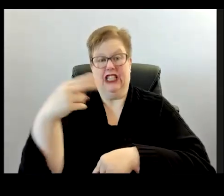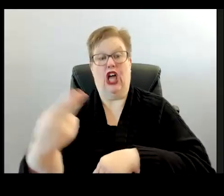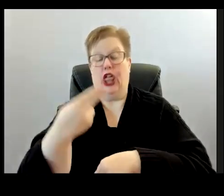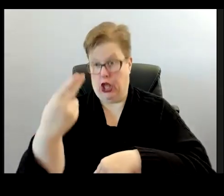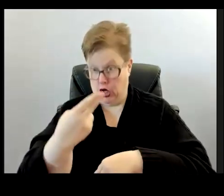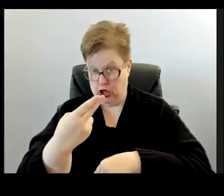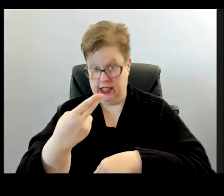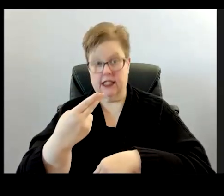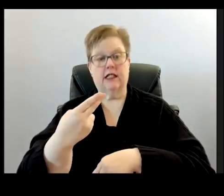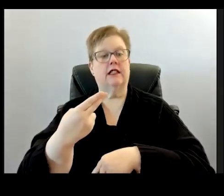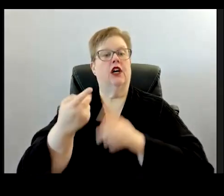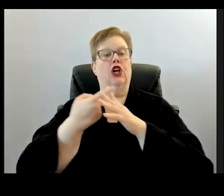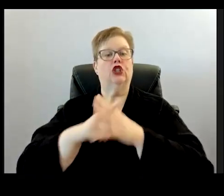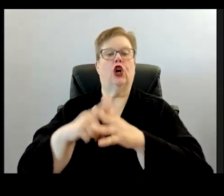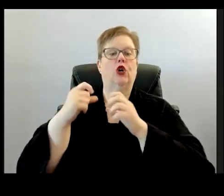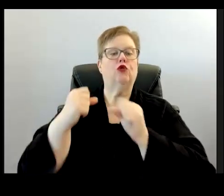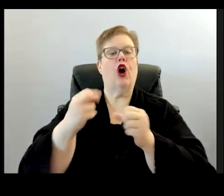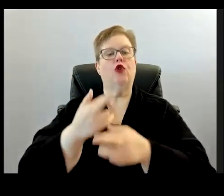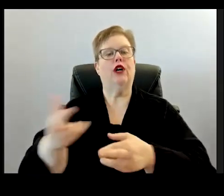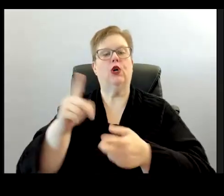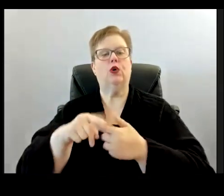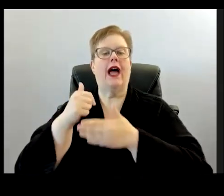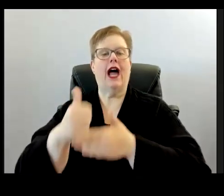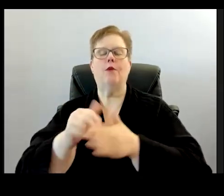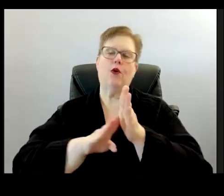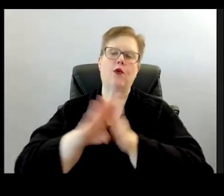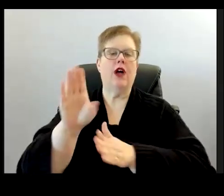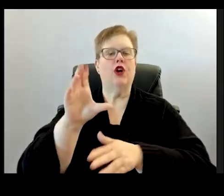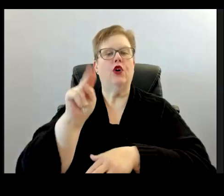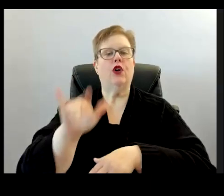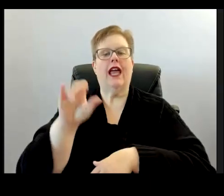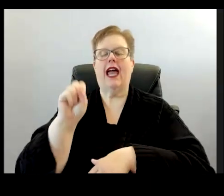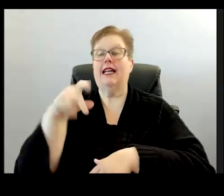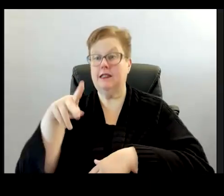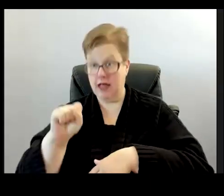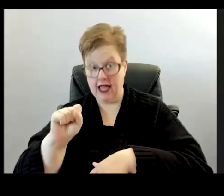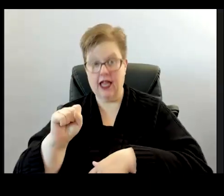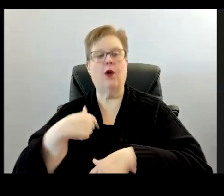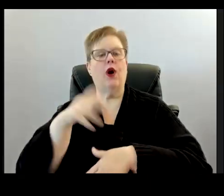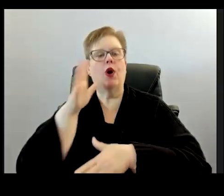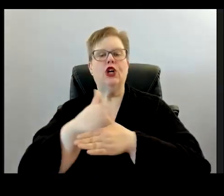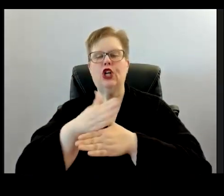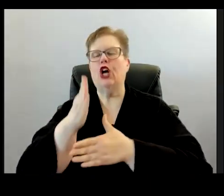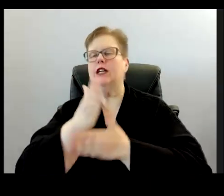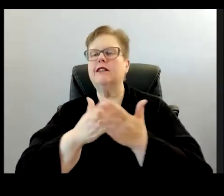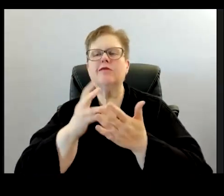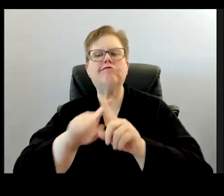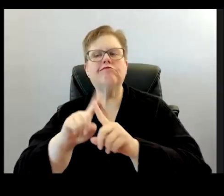Thursday. Start Strong Resources to Help You Thrive at CUNY SPS, where we will be sharing with you some